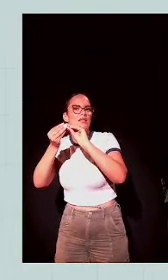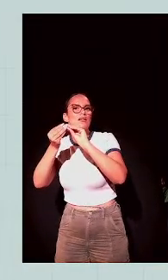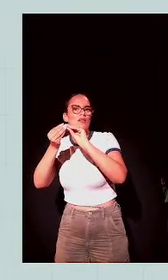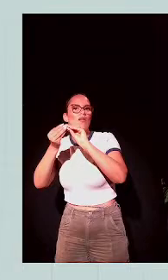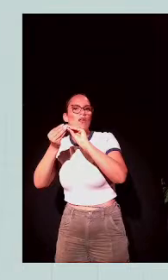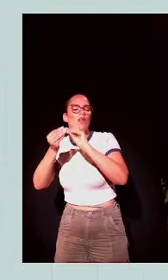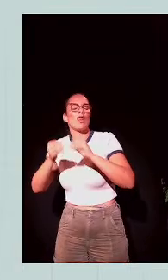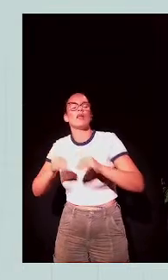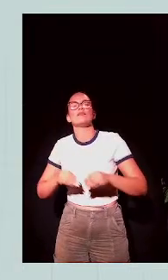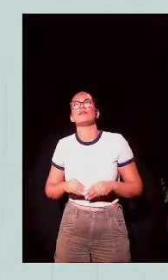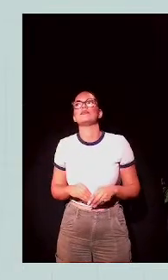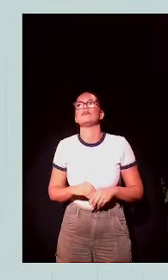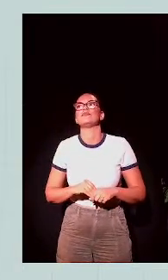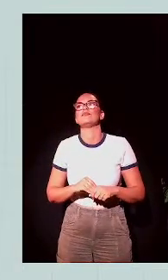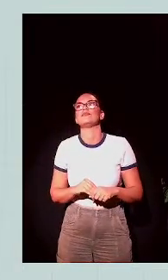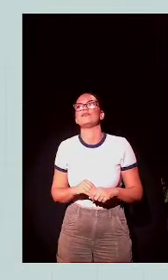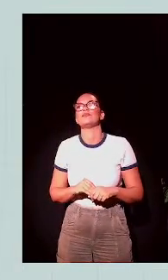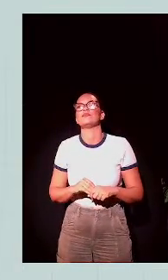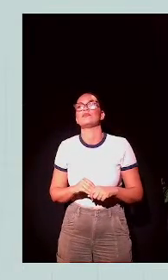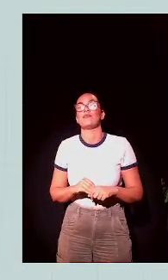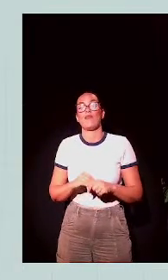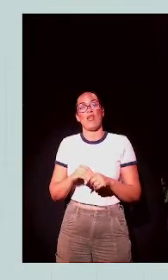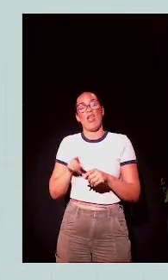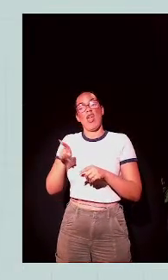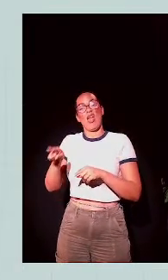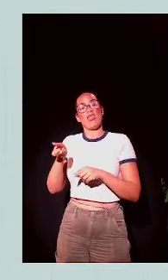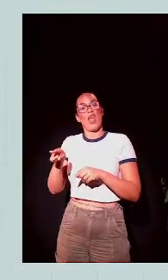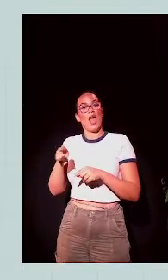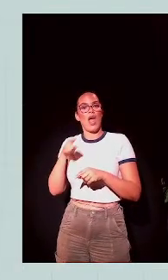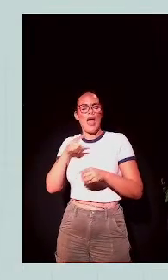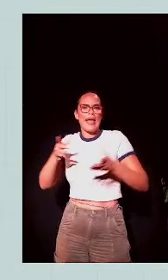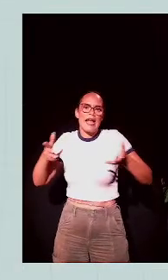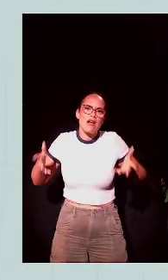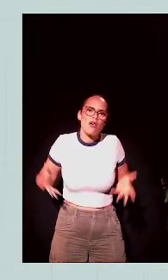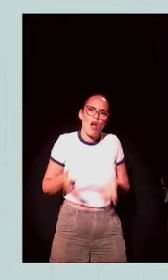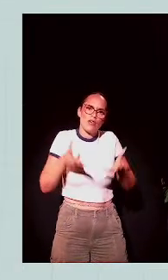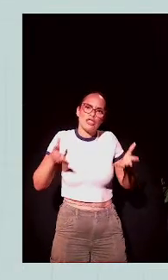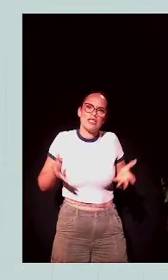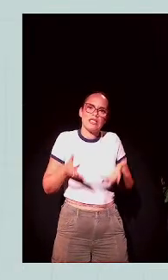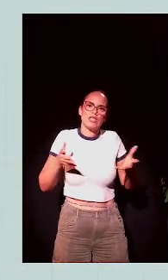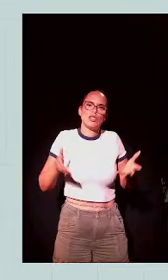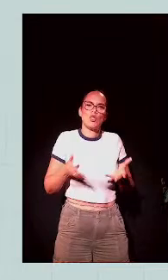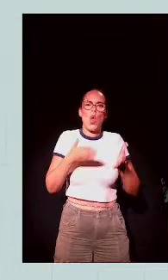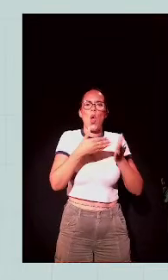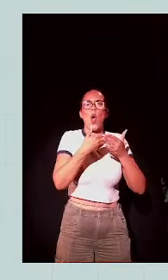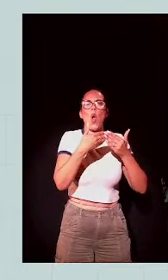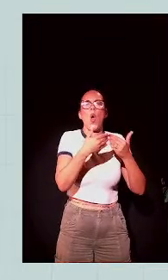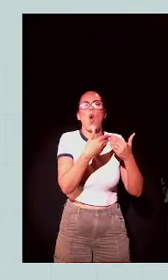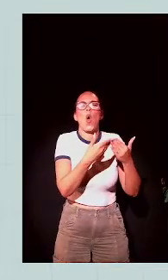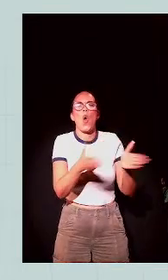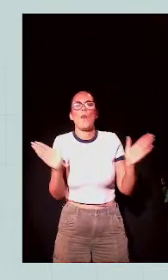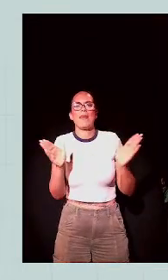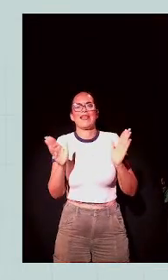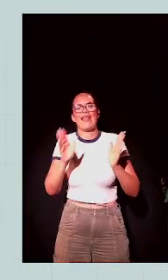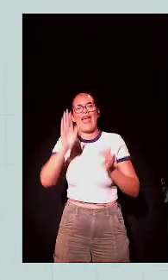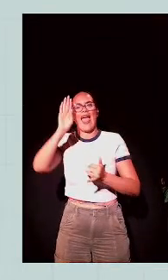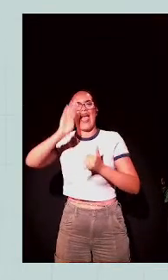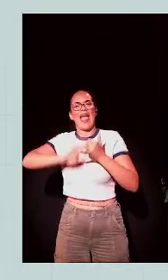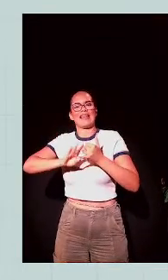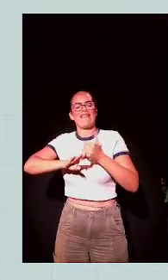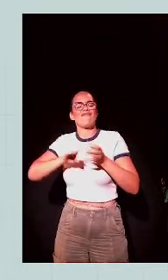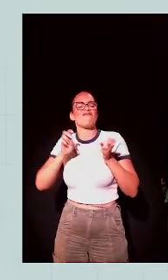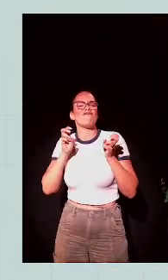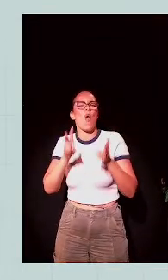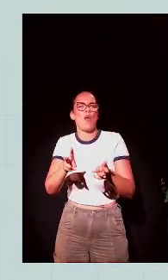itself. And it also encourages more open-ended musical forms. It's perhaps not a great platform for